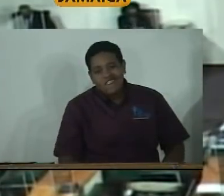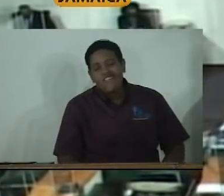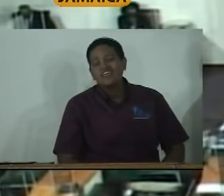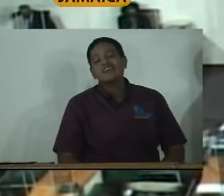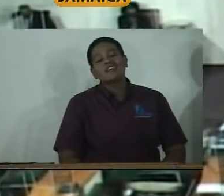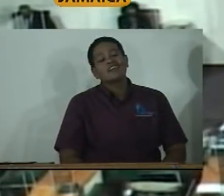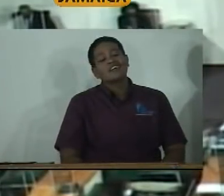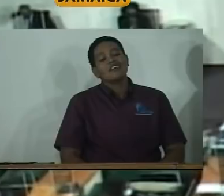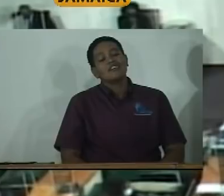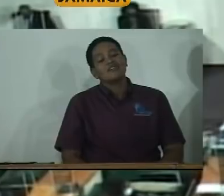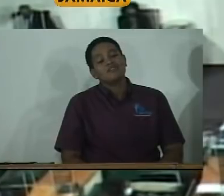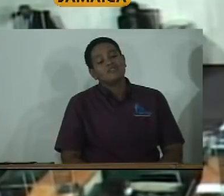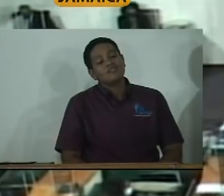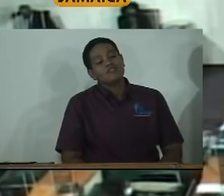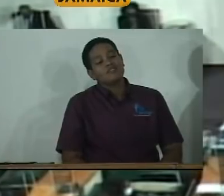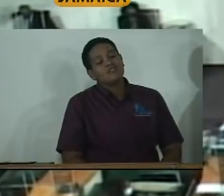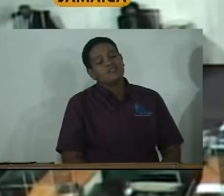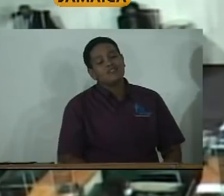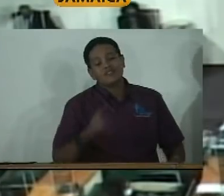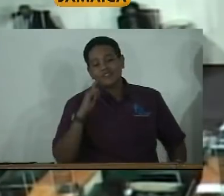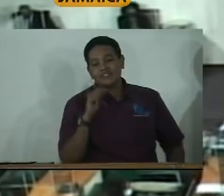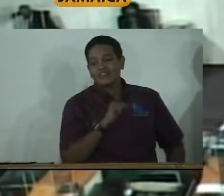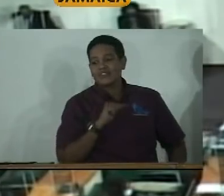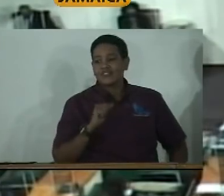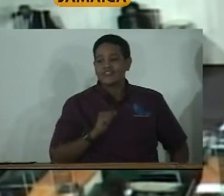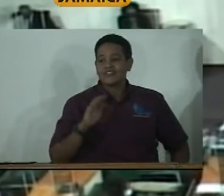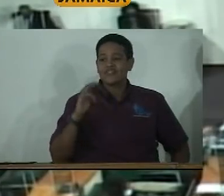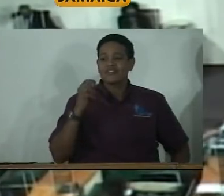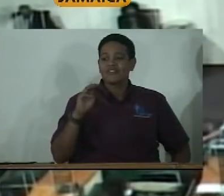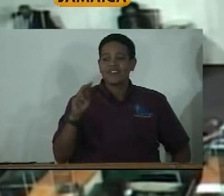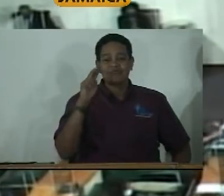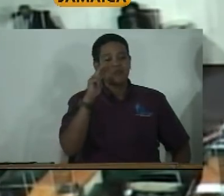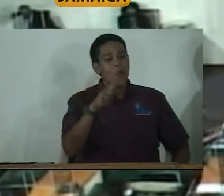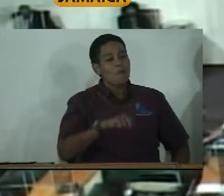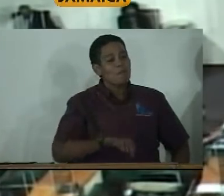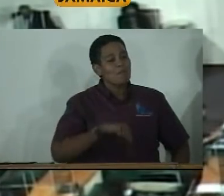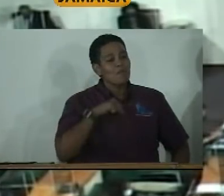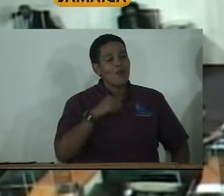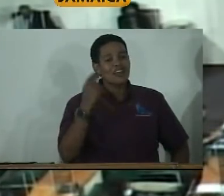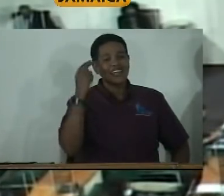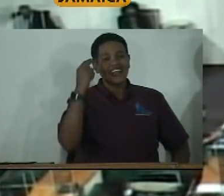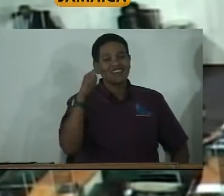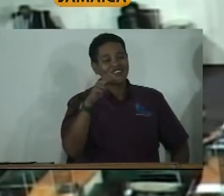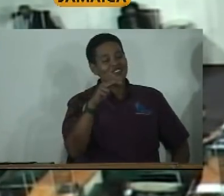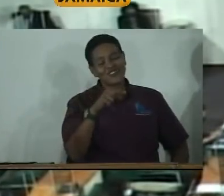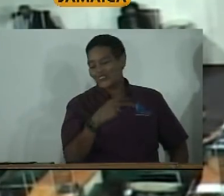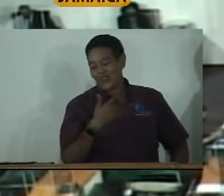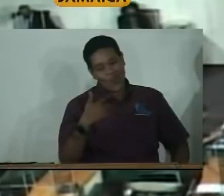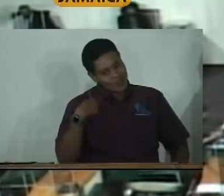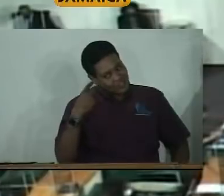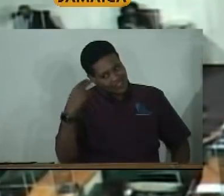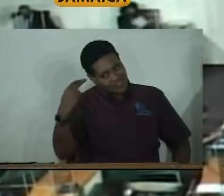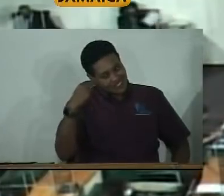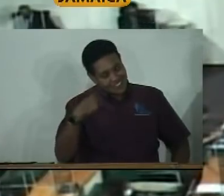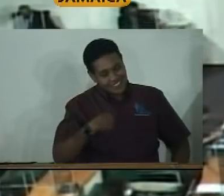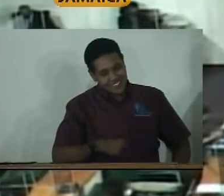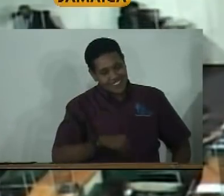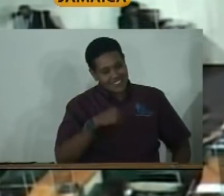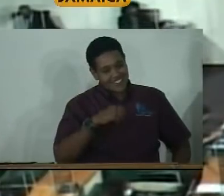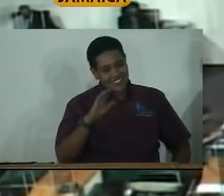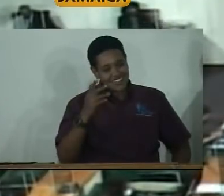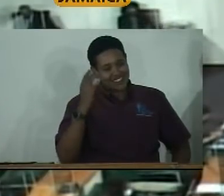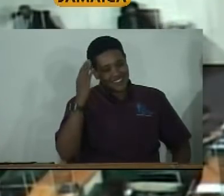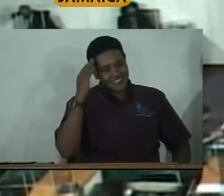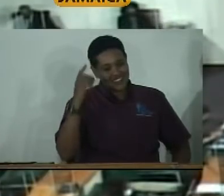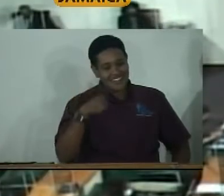Well, I see Senator Braham is looking so proud right now. He didn't know that I was a farmer of great